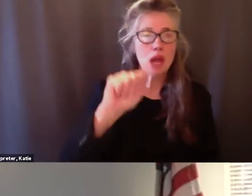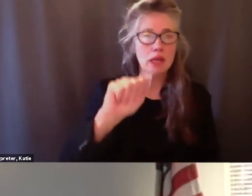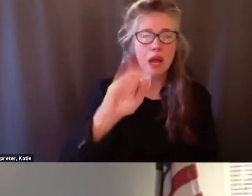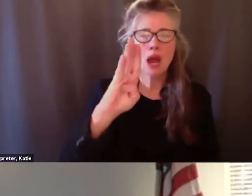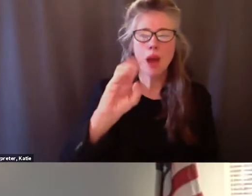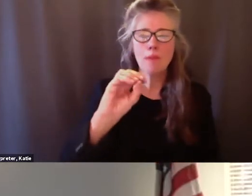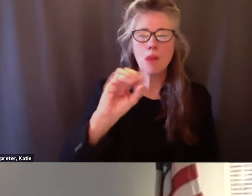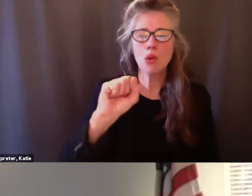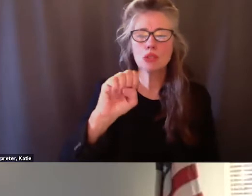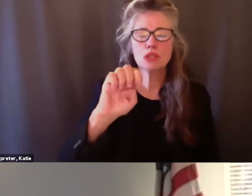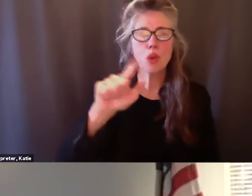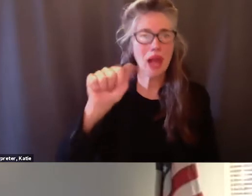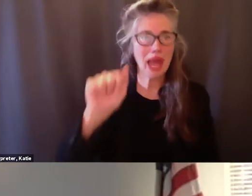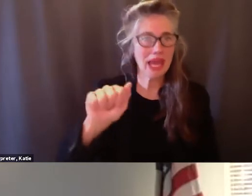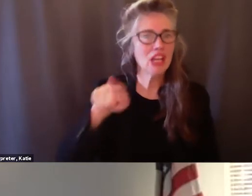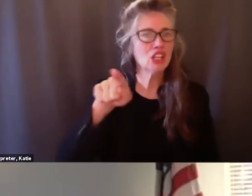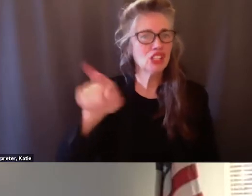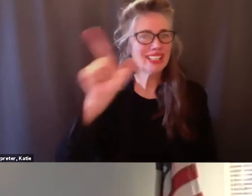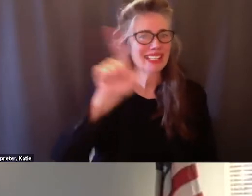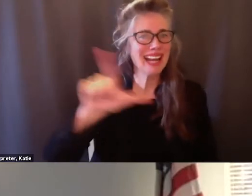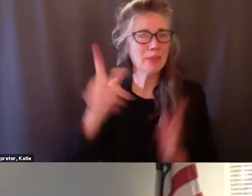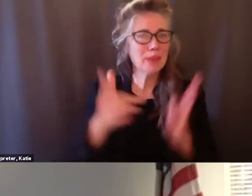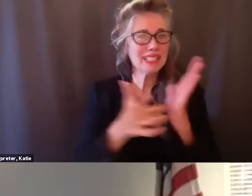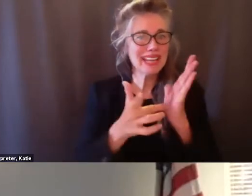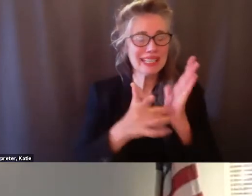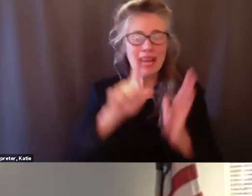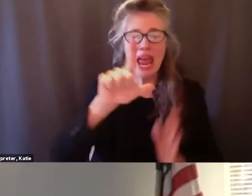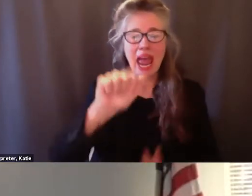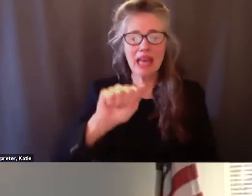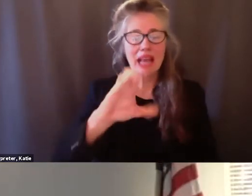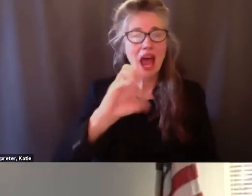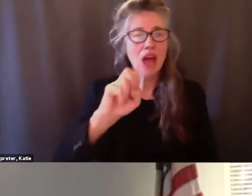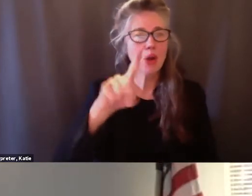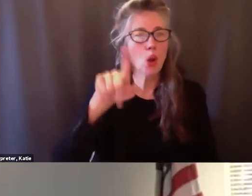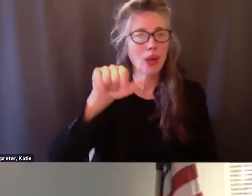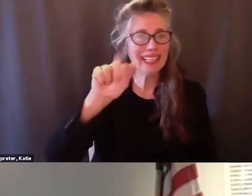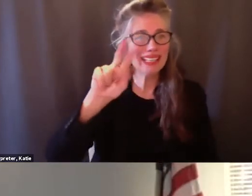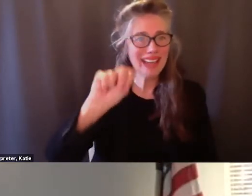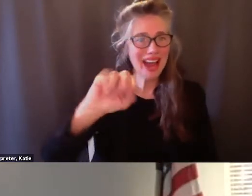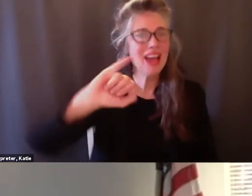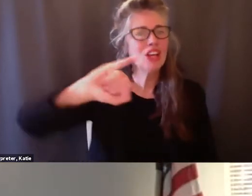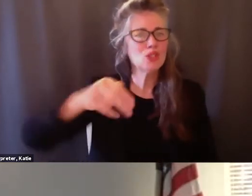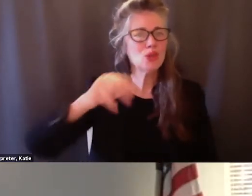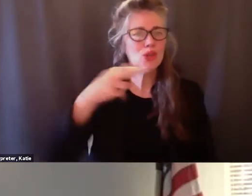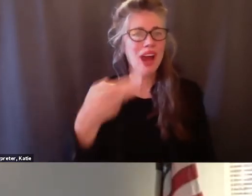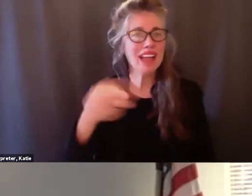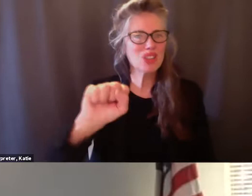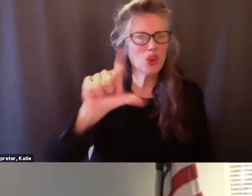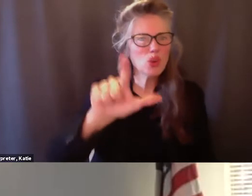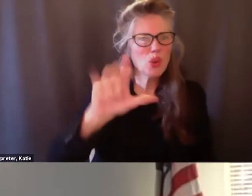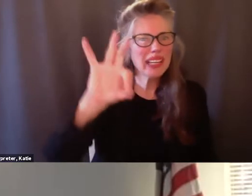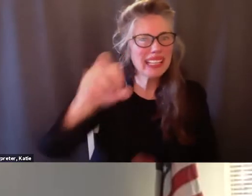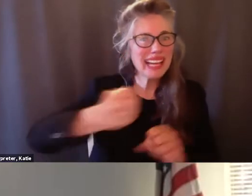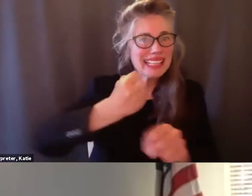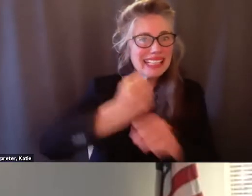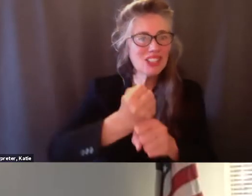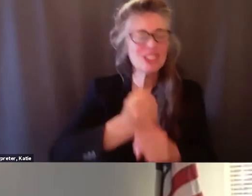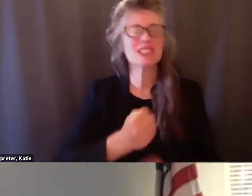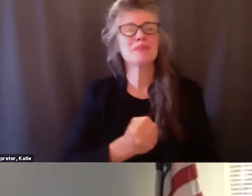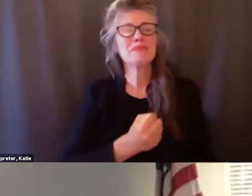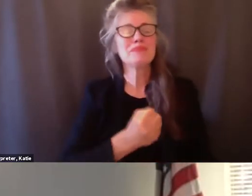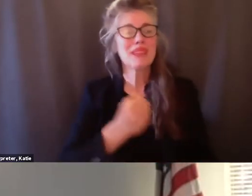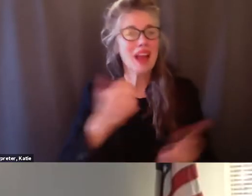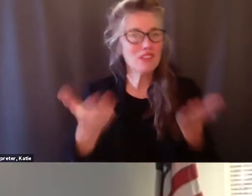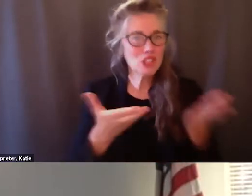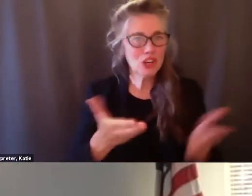tech at La Colina Junior High School with 29 plus years of service. And Mary Beth Brown, a special